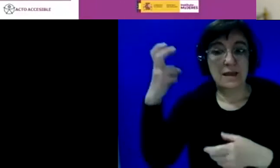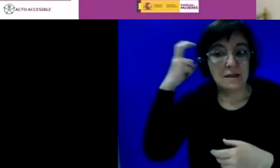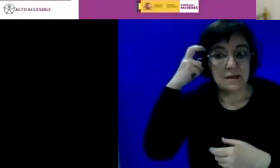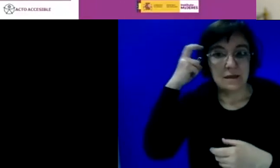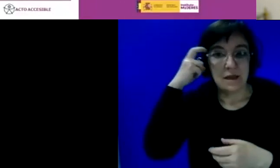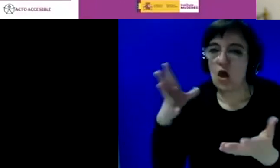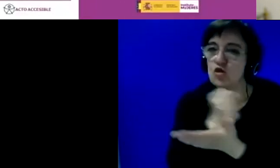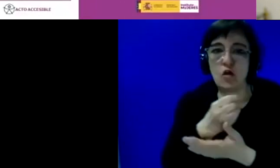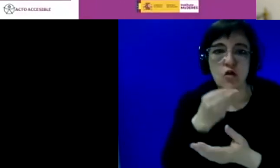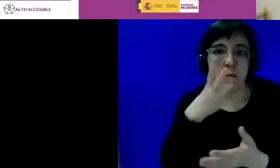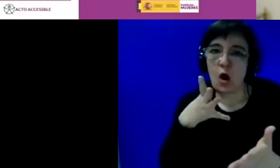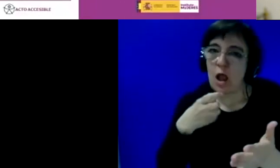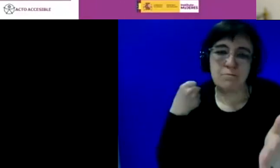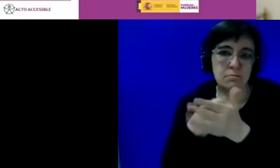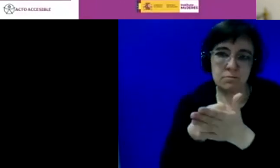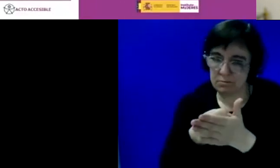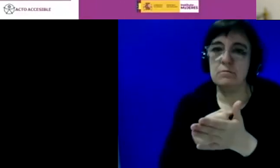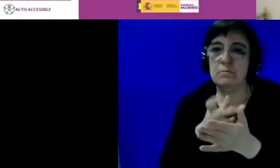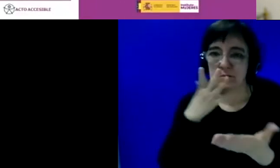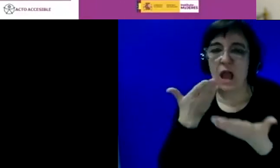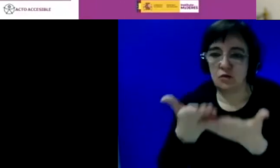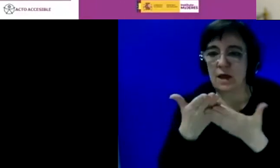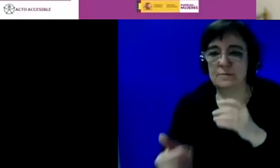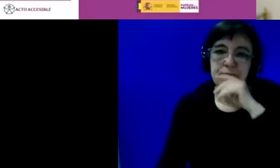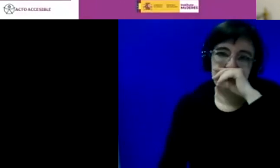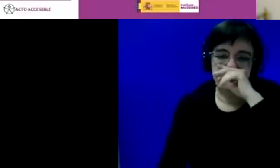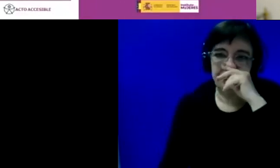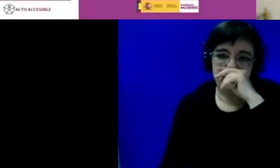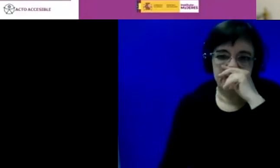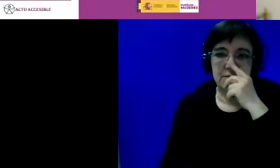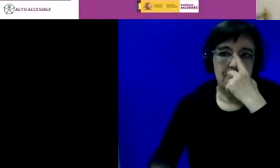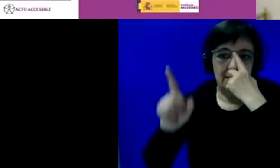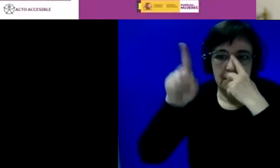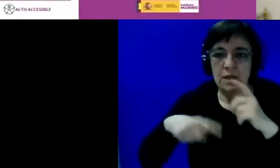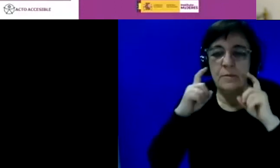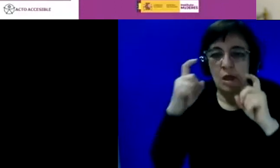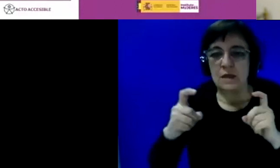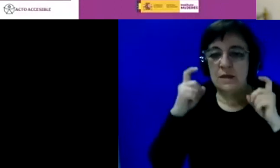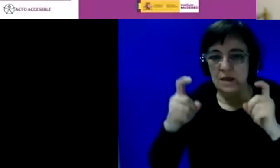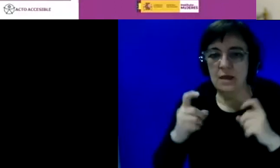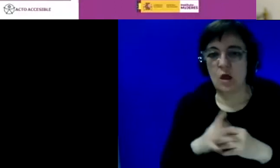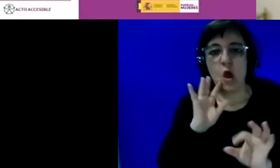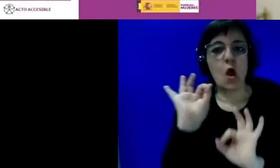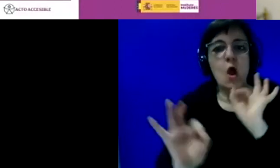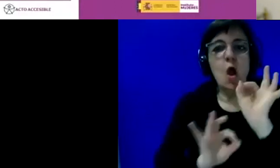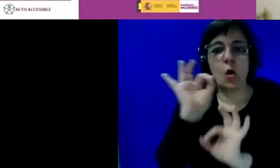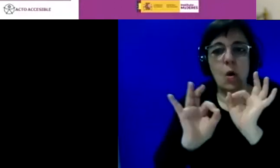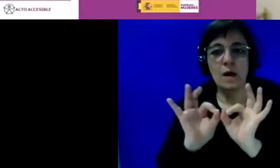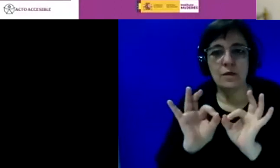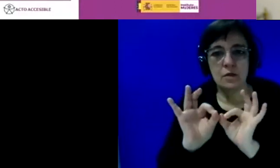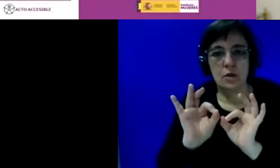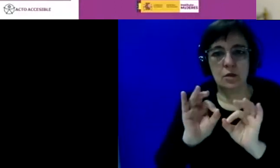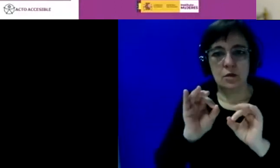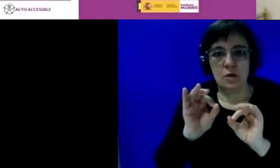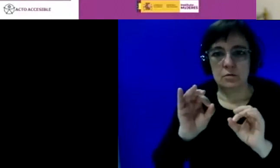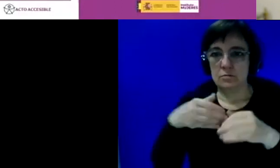the members of NADU also help to organize evacuation. This is a very difficult job because the